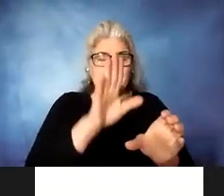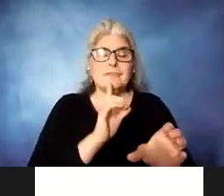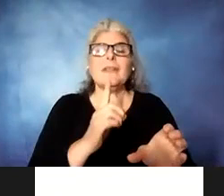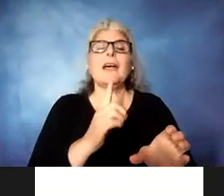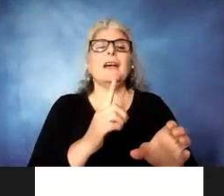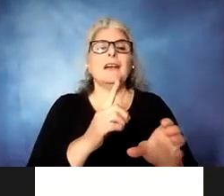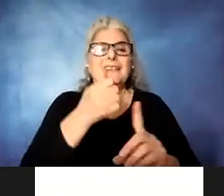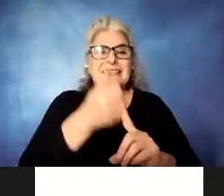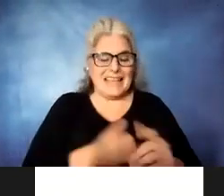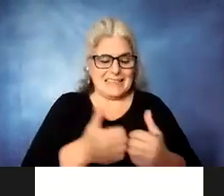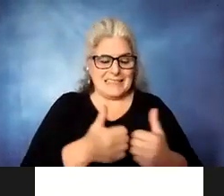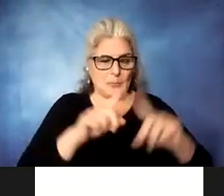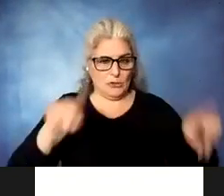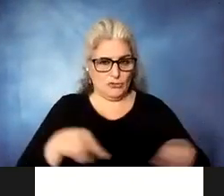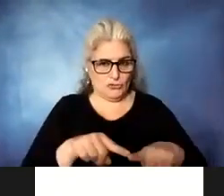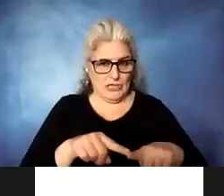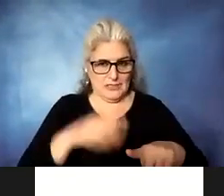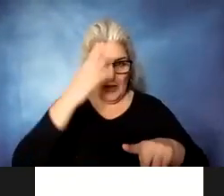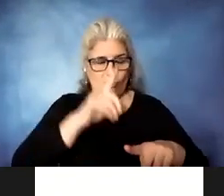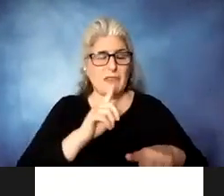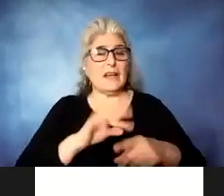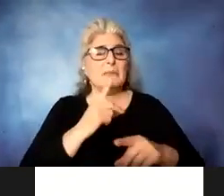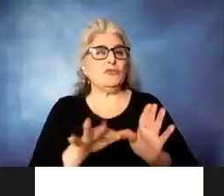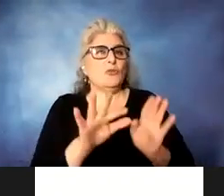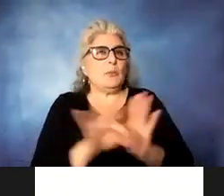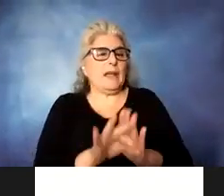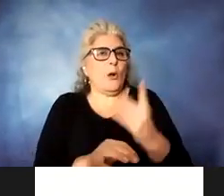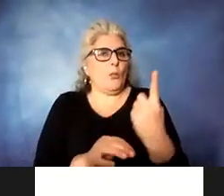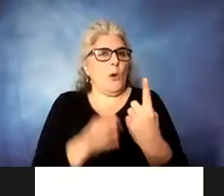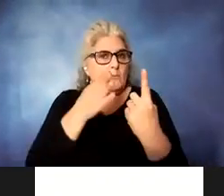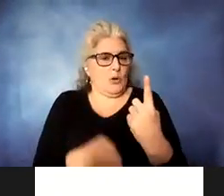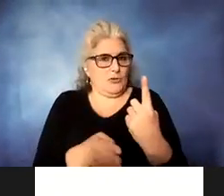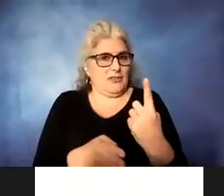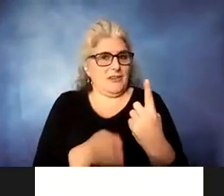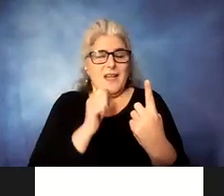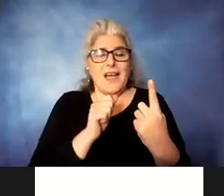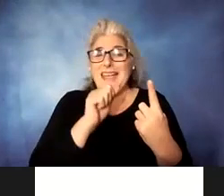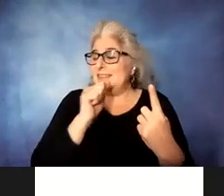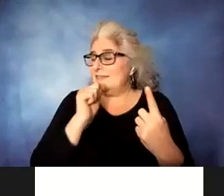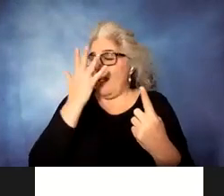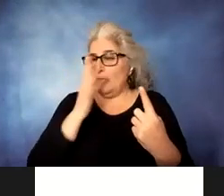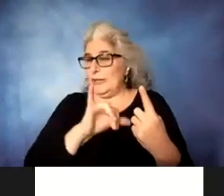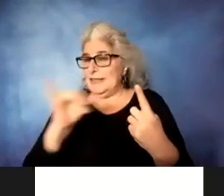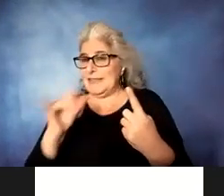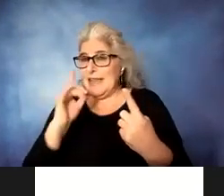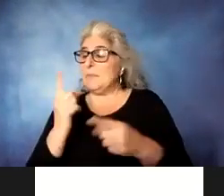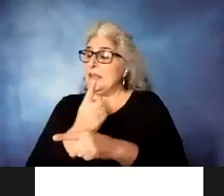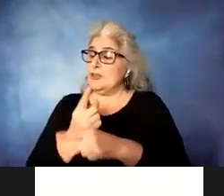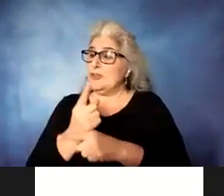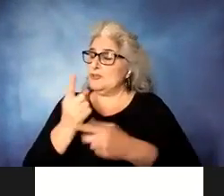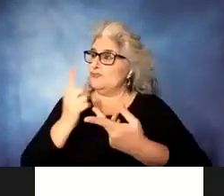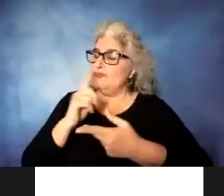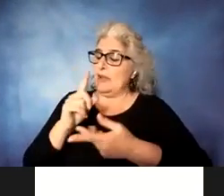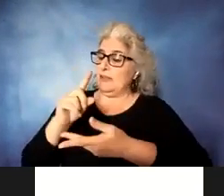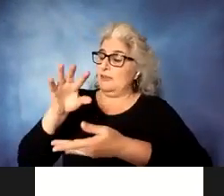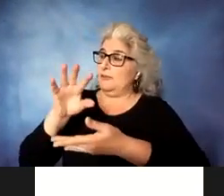mayor choice 1 of 5, vote for 1, followed by a list of candidates and a write-in option. On this screen,